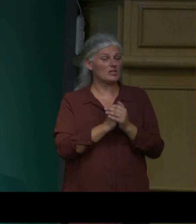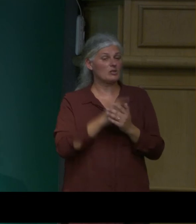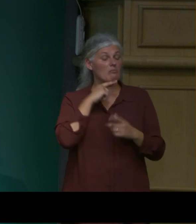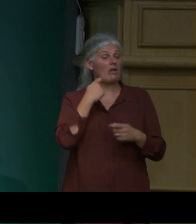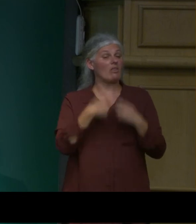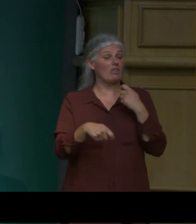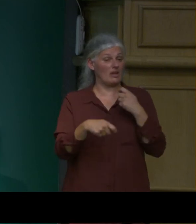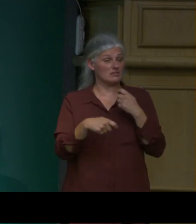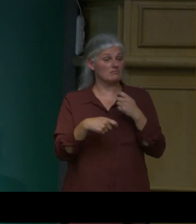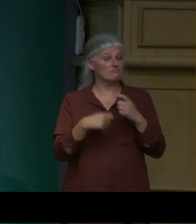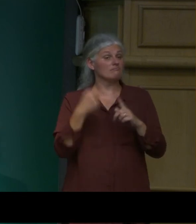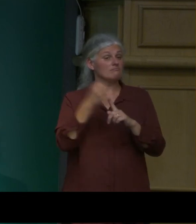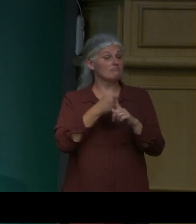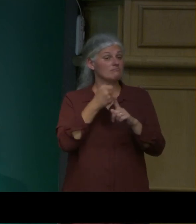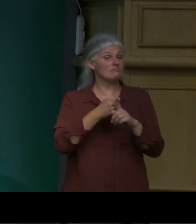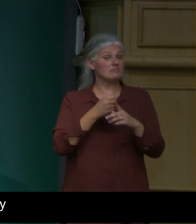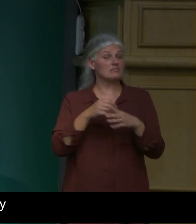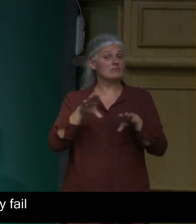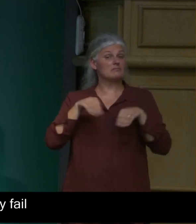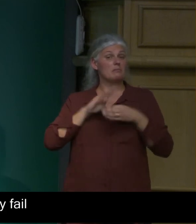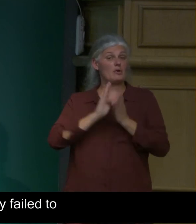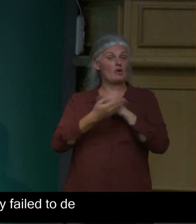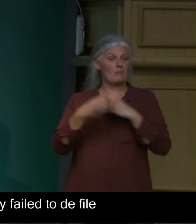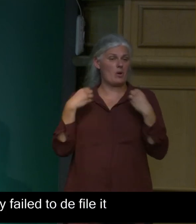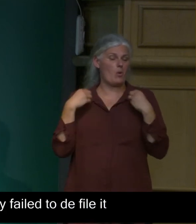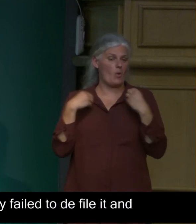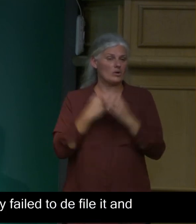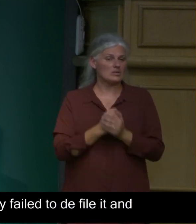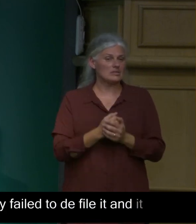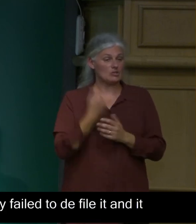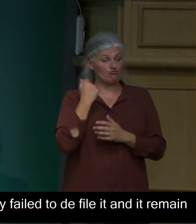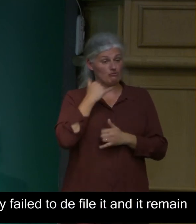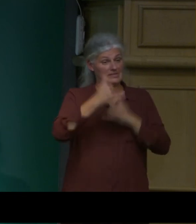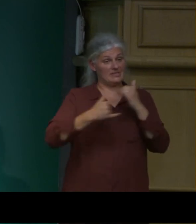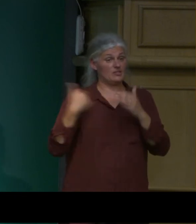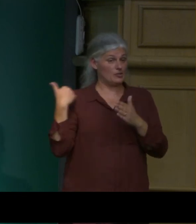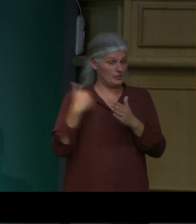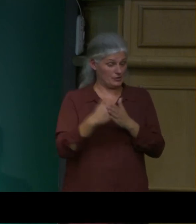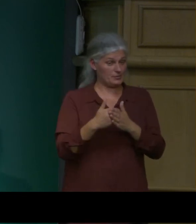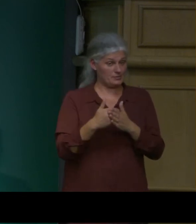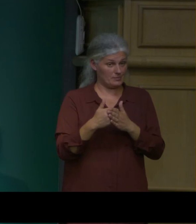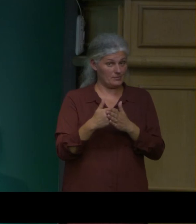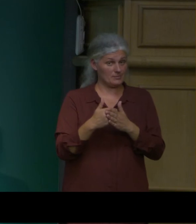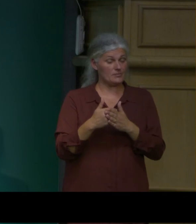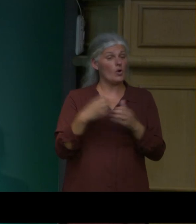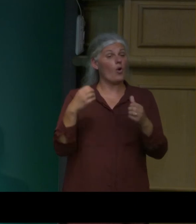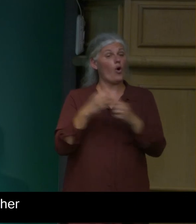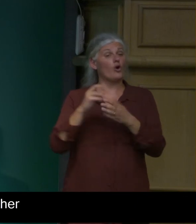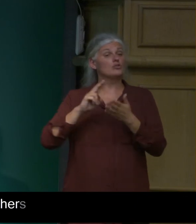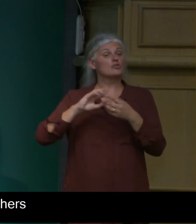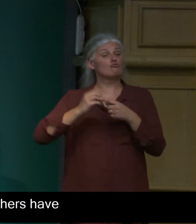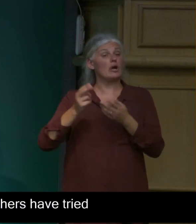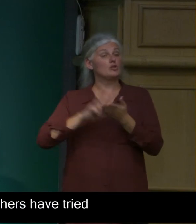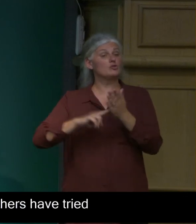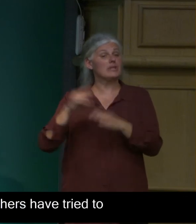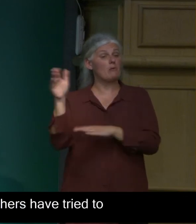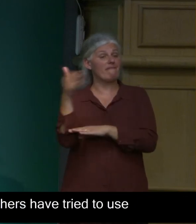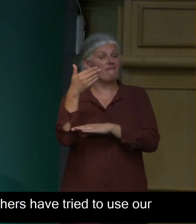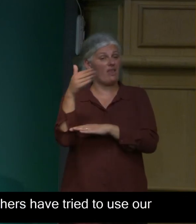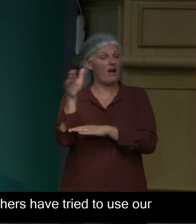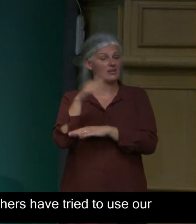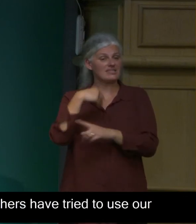defile it and it remained our own in recent years others have tried to use our flag